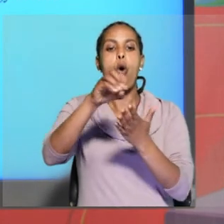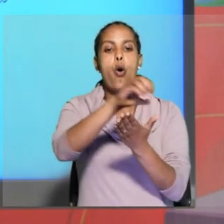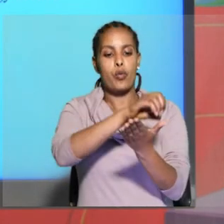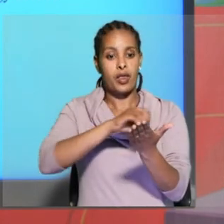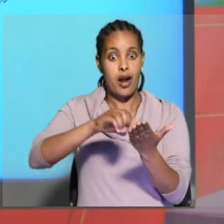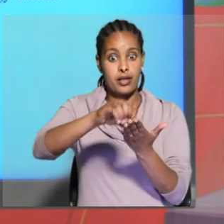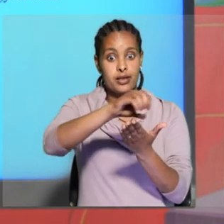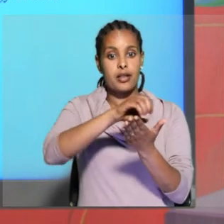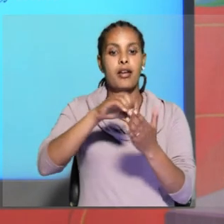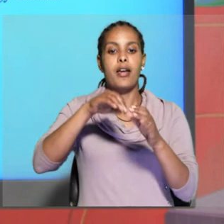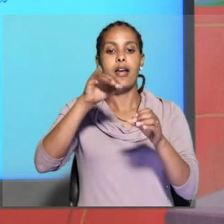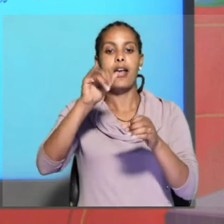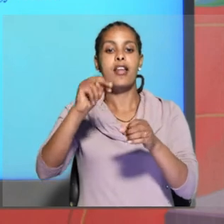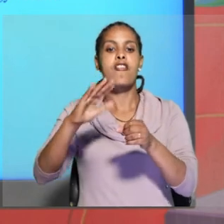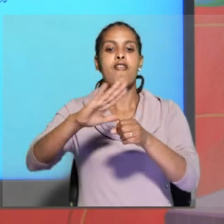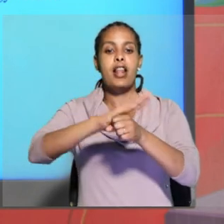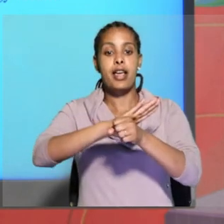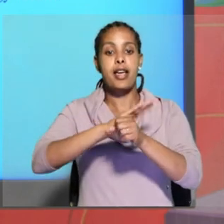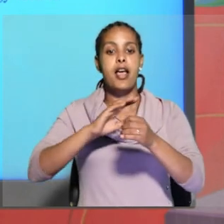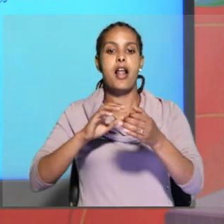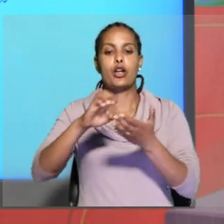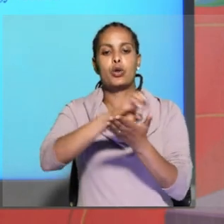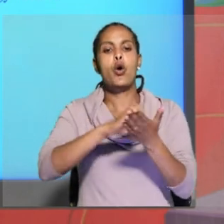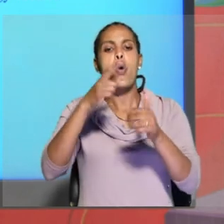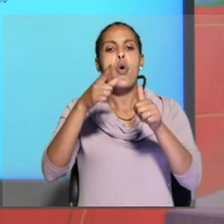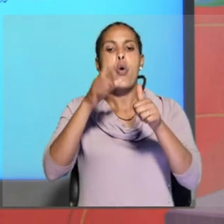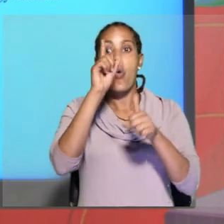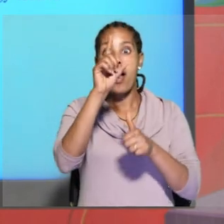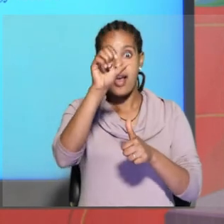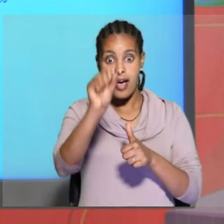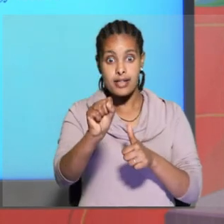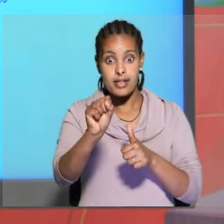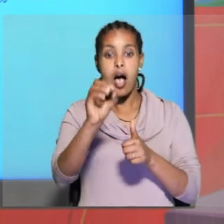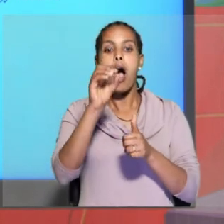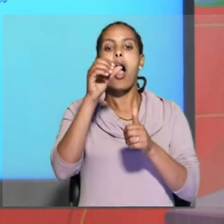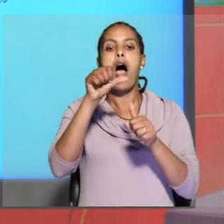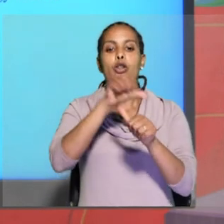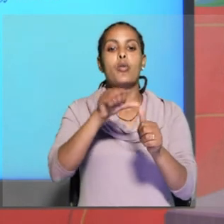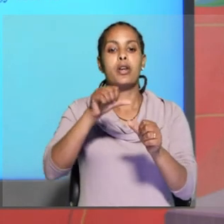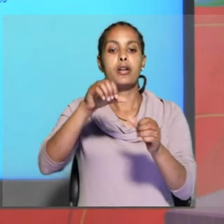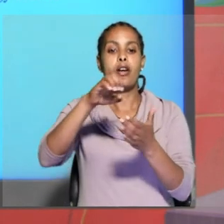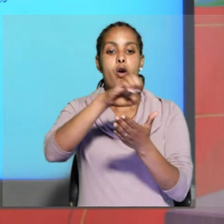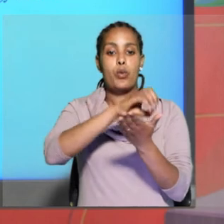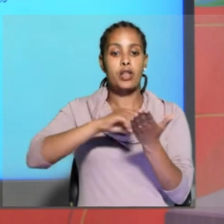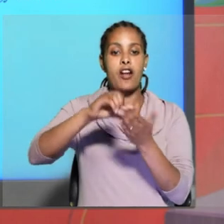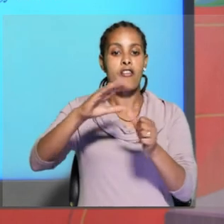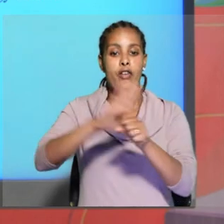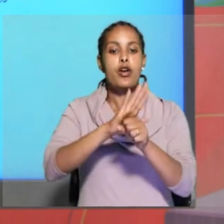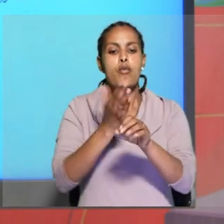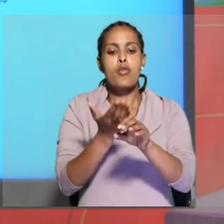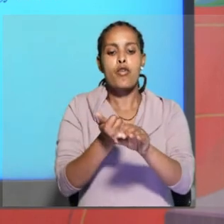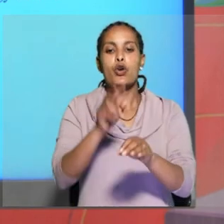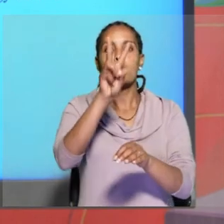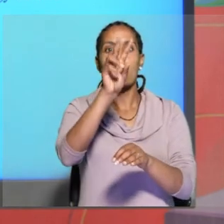in filling electrons. You see, one s atomic orbital is filled in electron